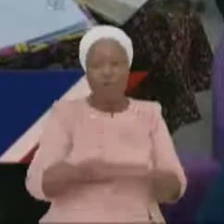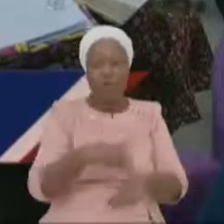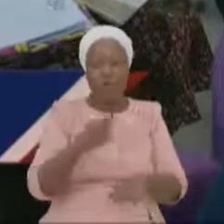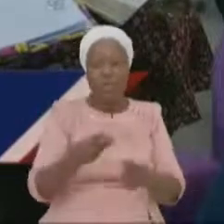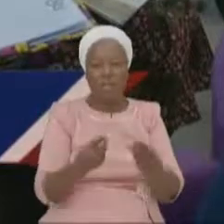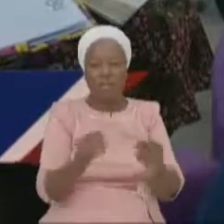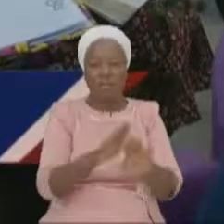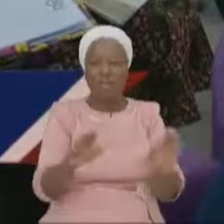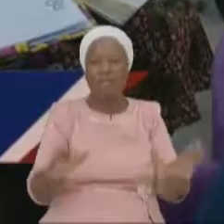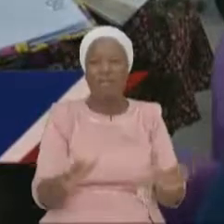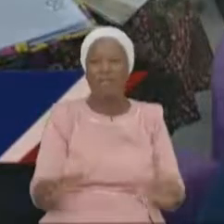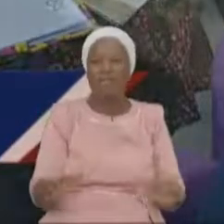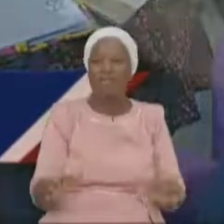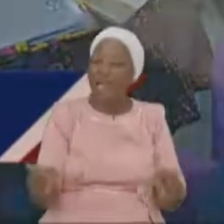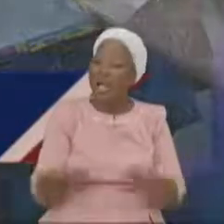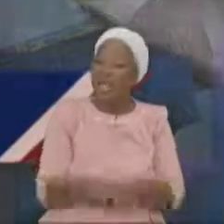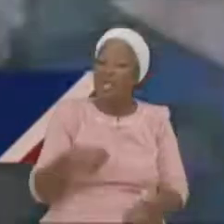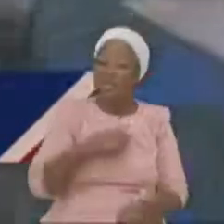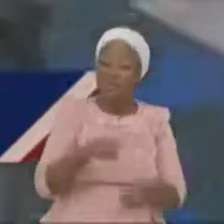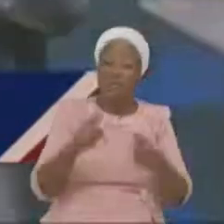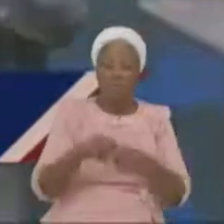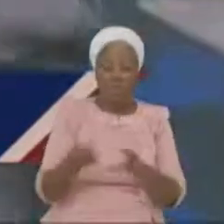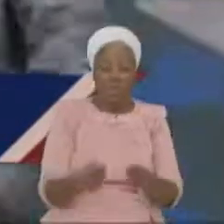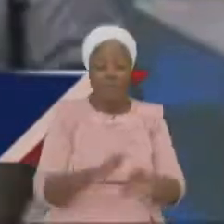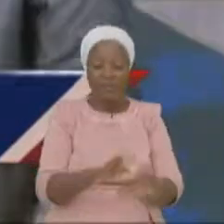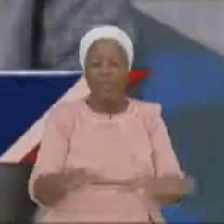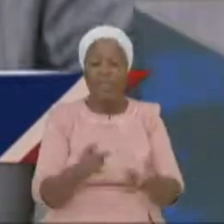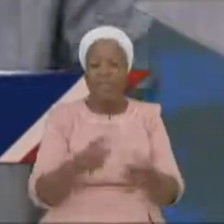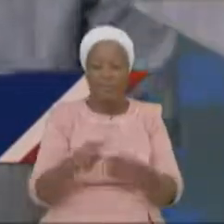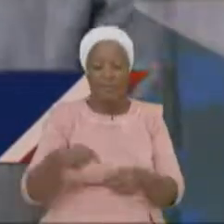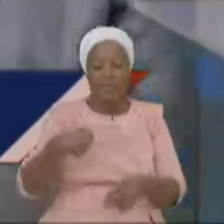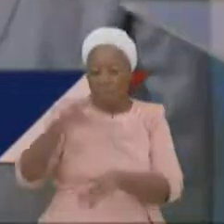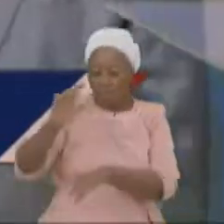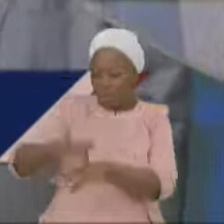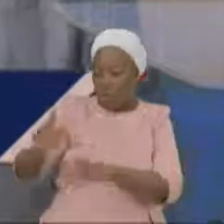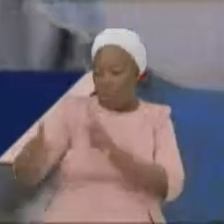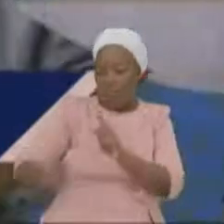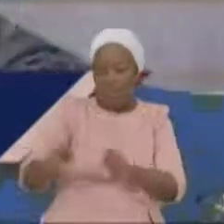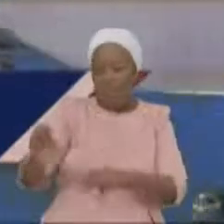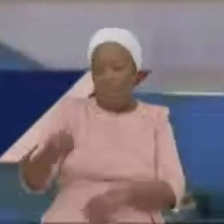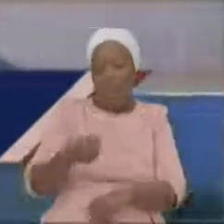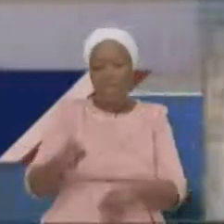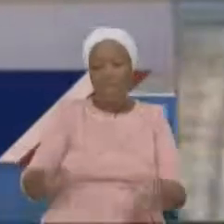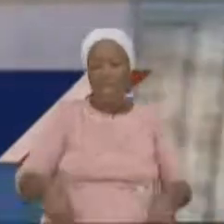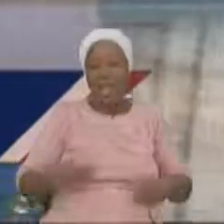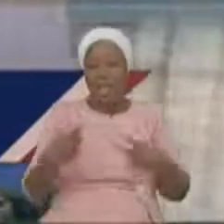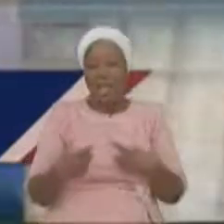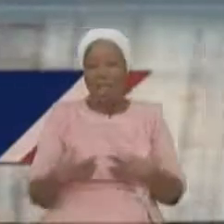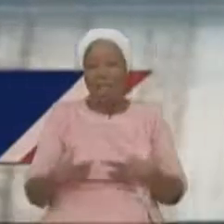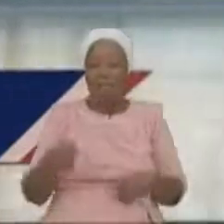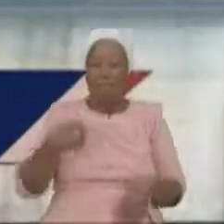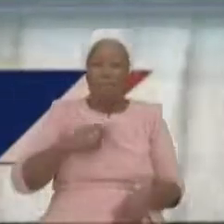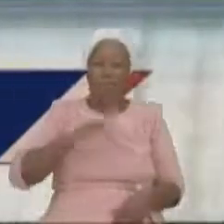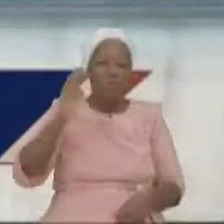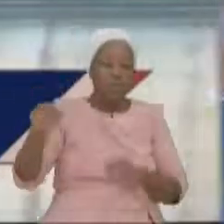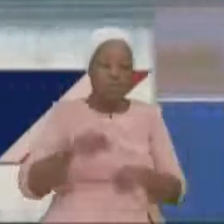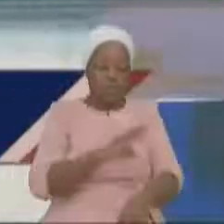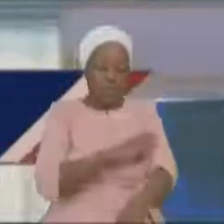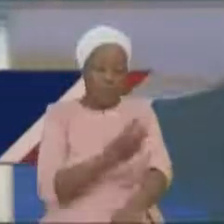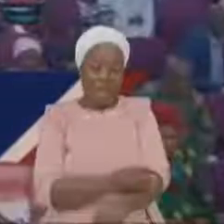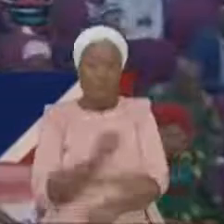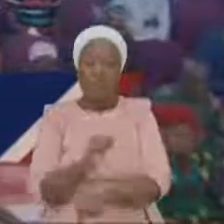field. As we go to the field and we touch people's lives, we'll do mighty works.